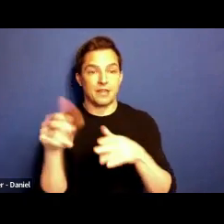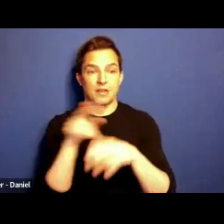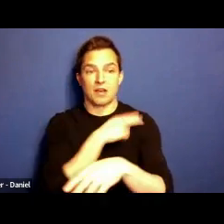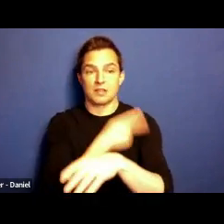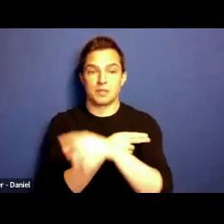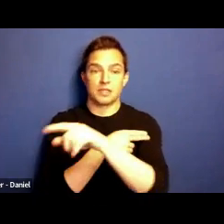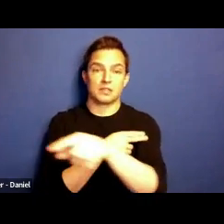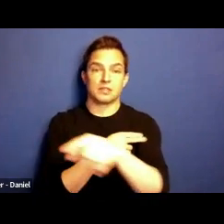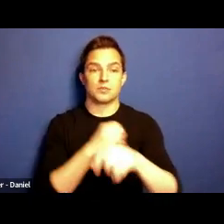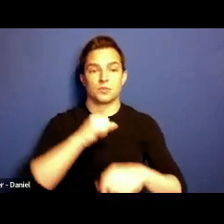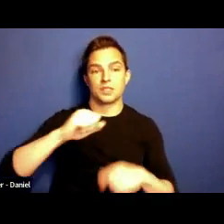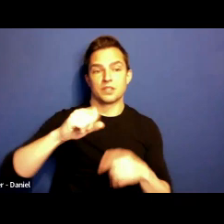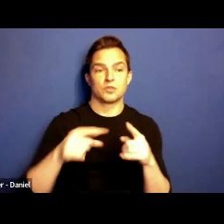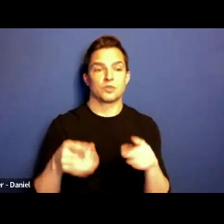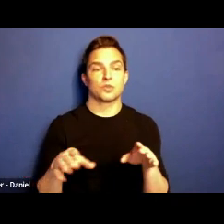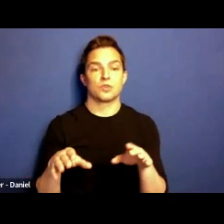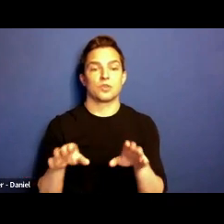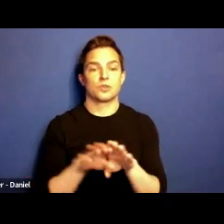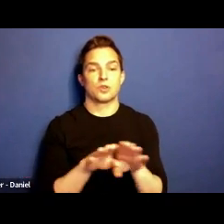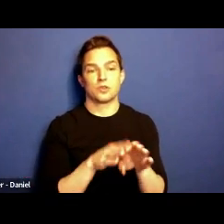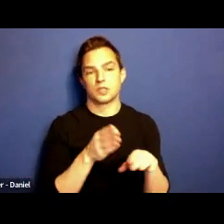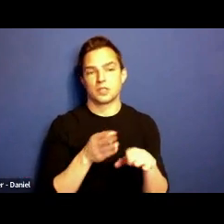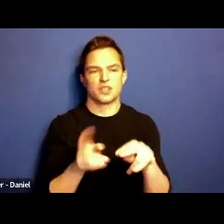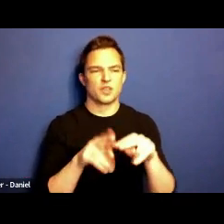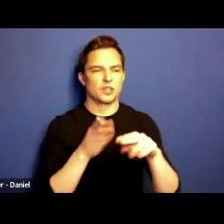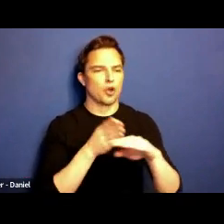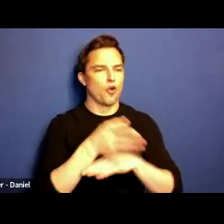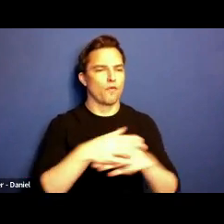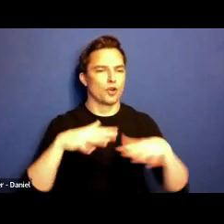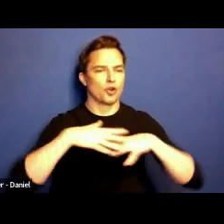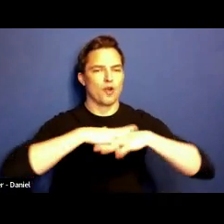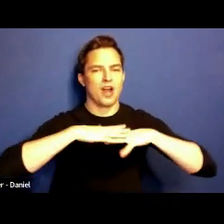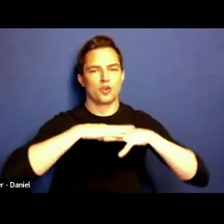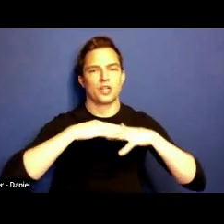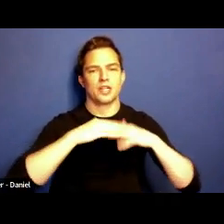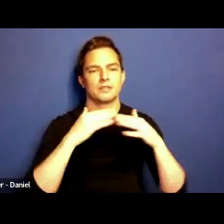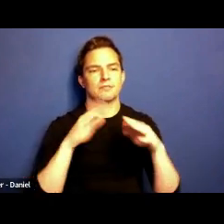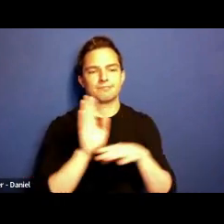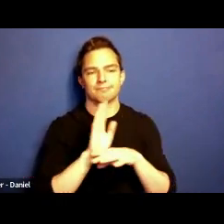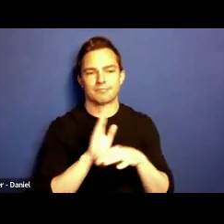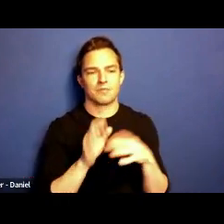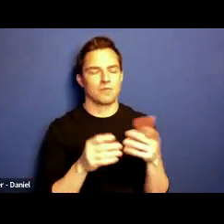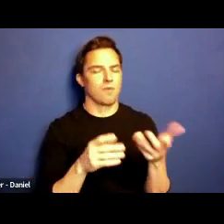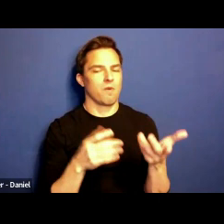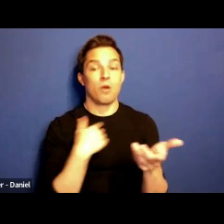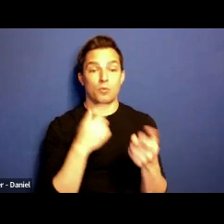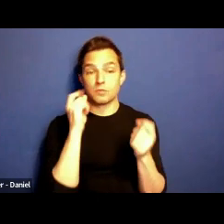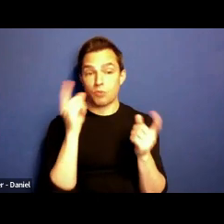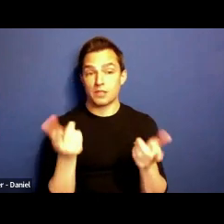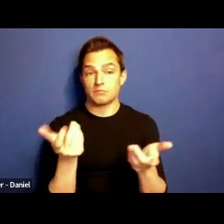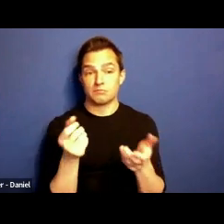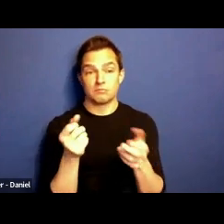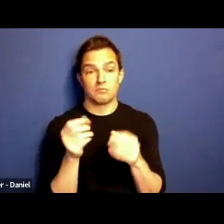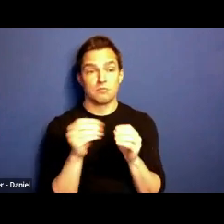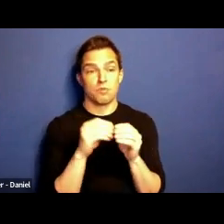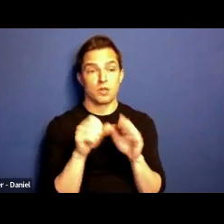closing more beds, increased overcrowding in state hospitals. We're a little surprised that more states